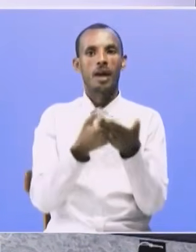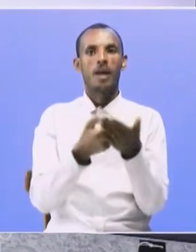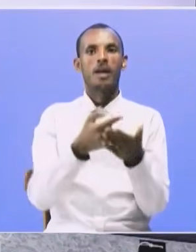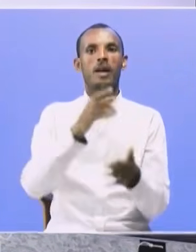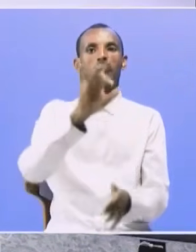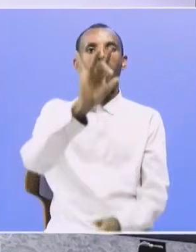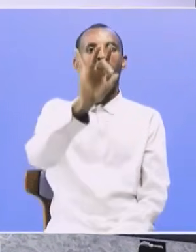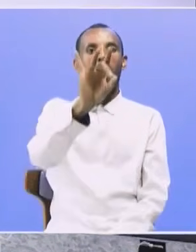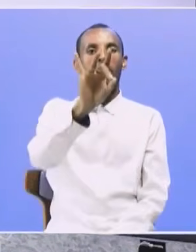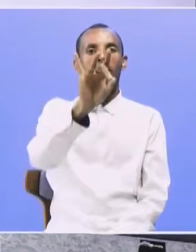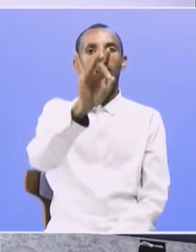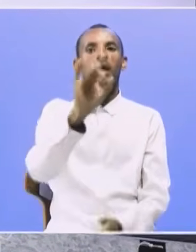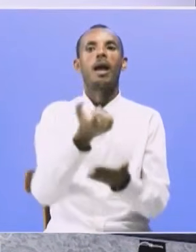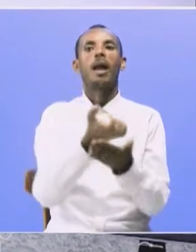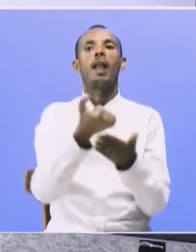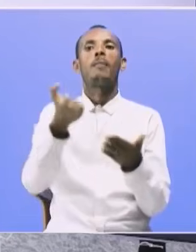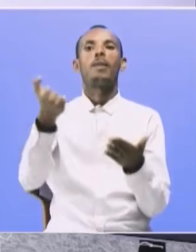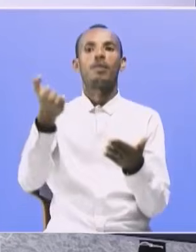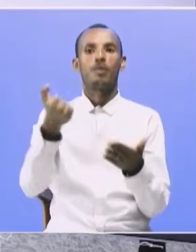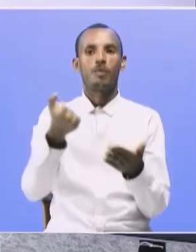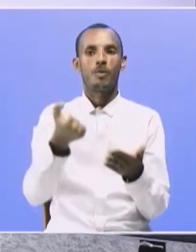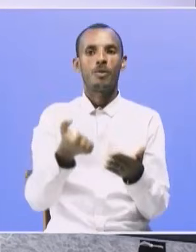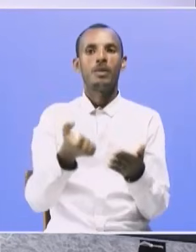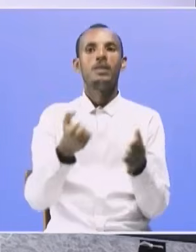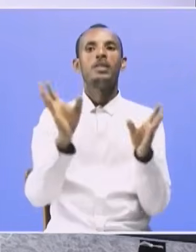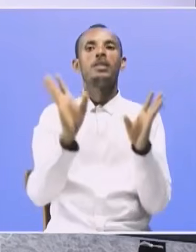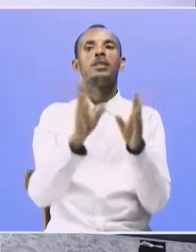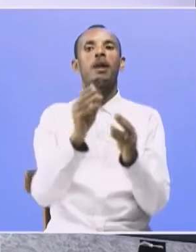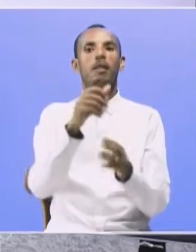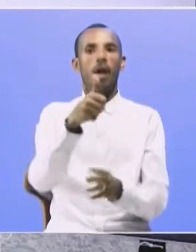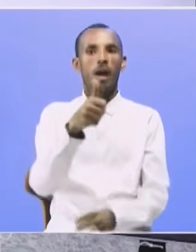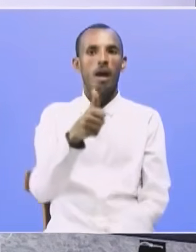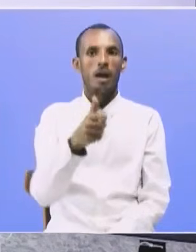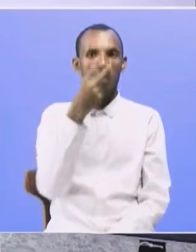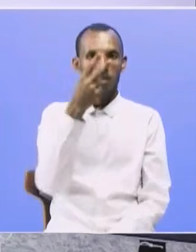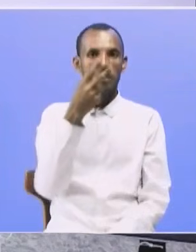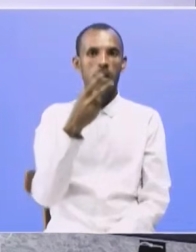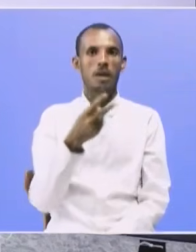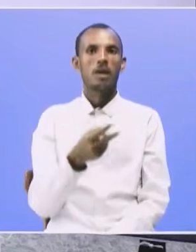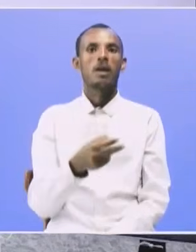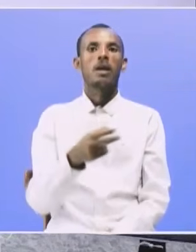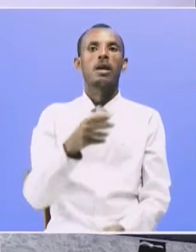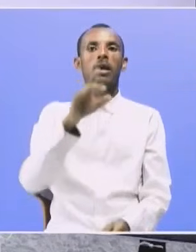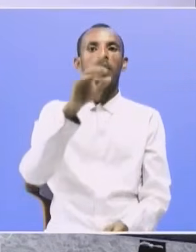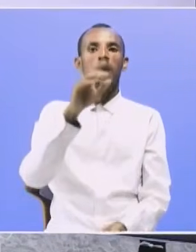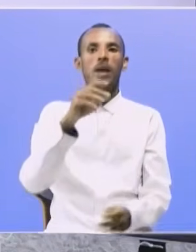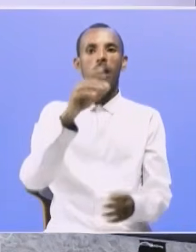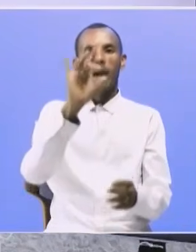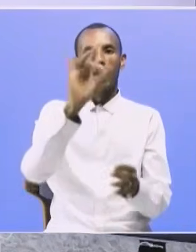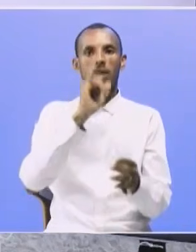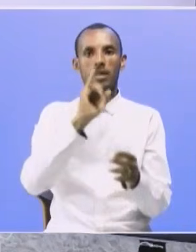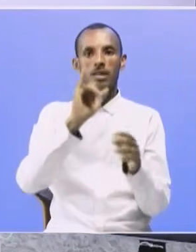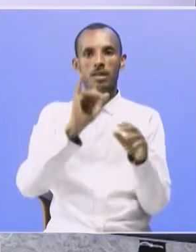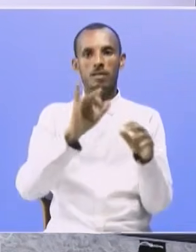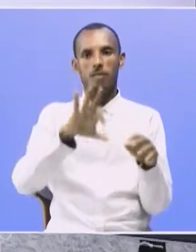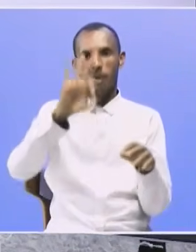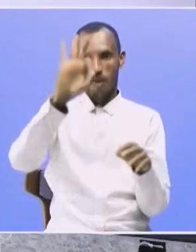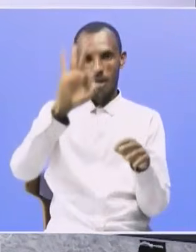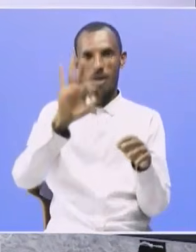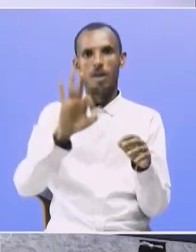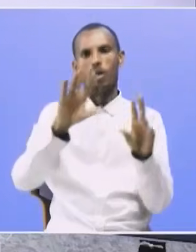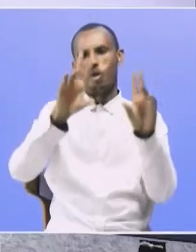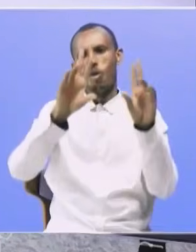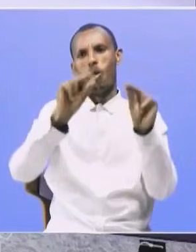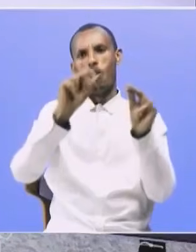says 8 is a member of set A. Let's see it. 8 is found in this set. No, it's not